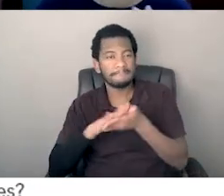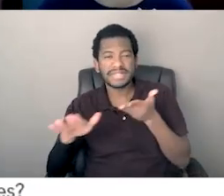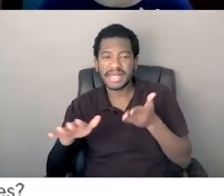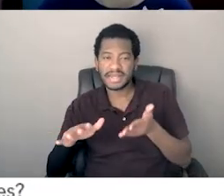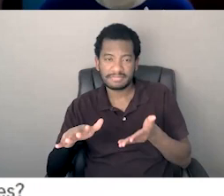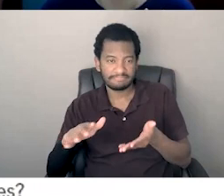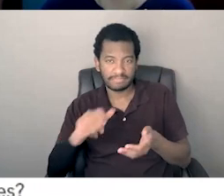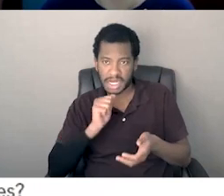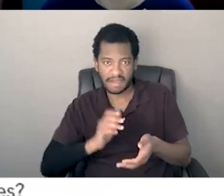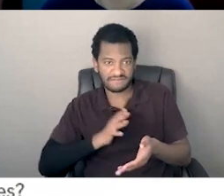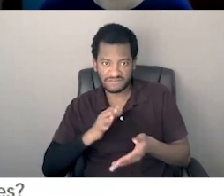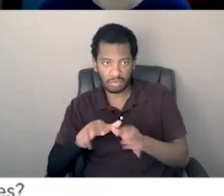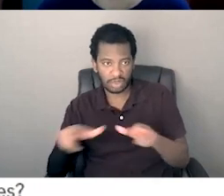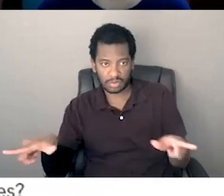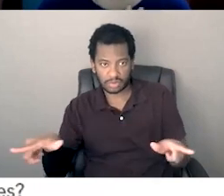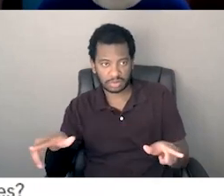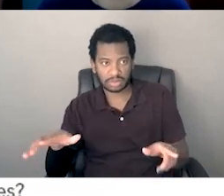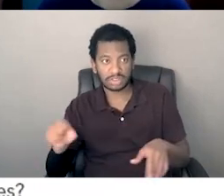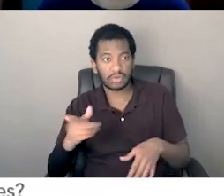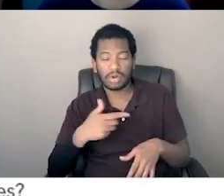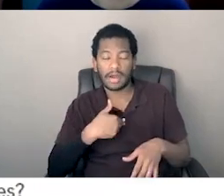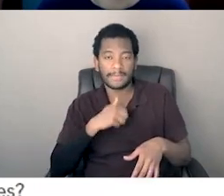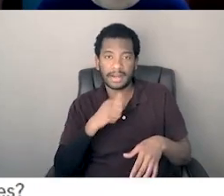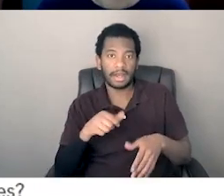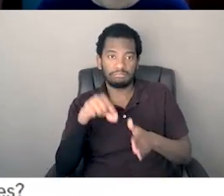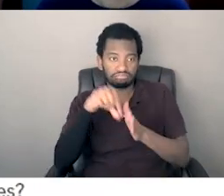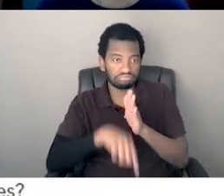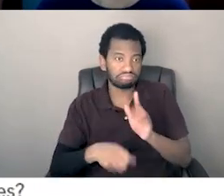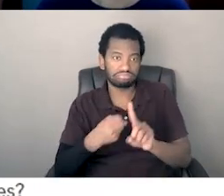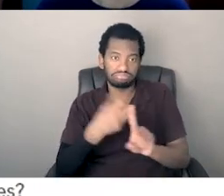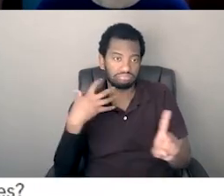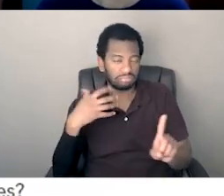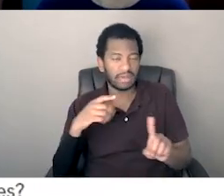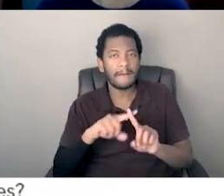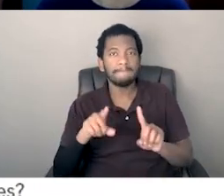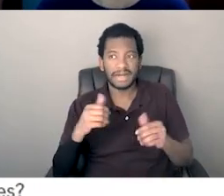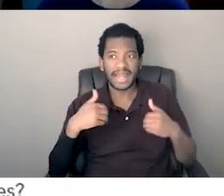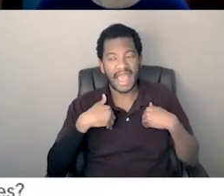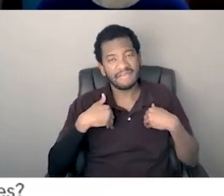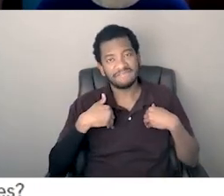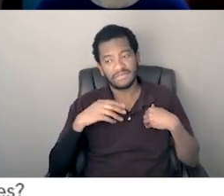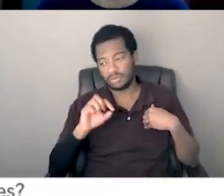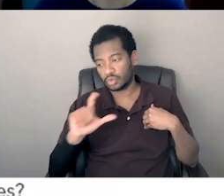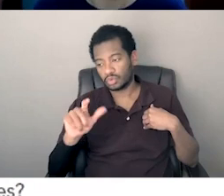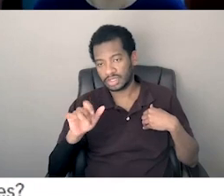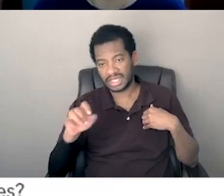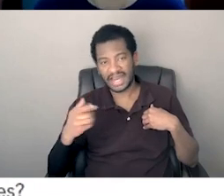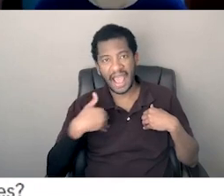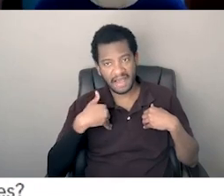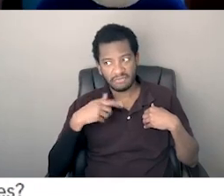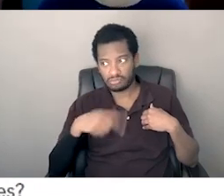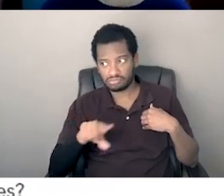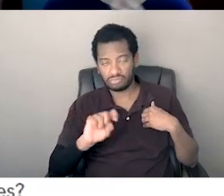but so we won't go into them in detail, but they are all in the toolkit for you to look at. There's also guidance around scoring